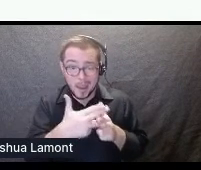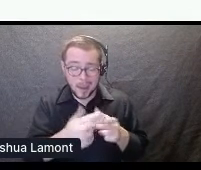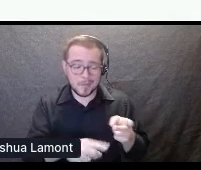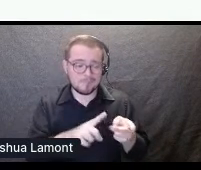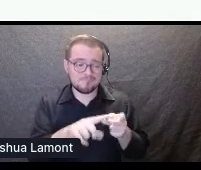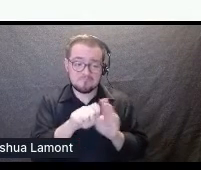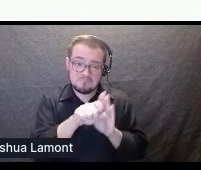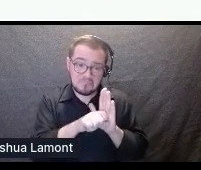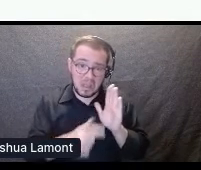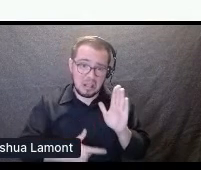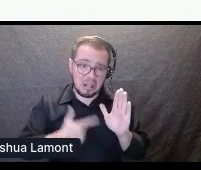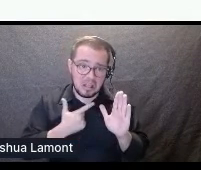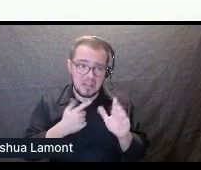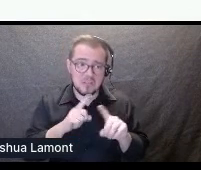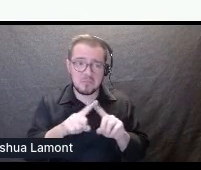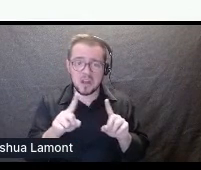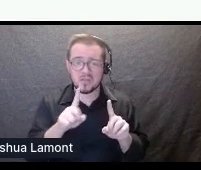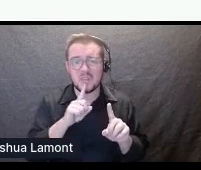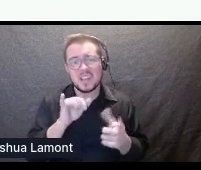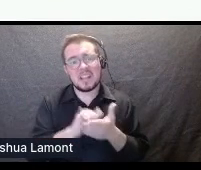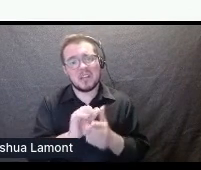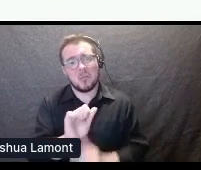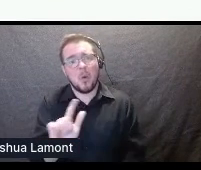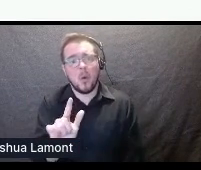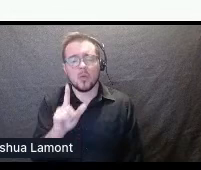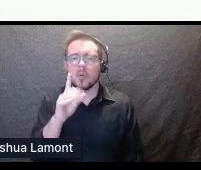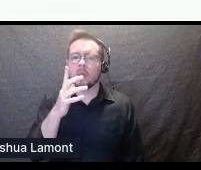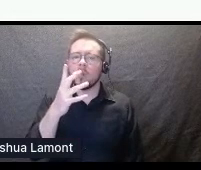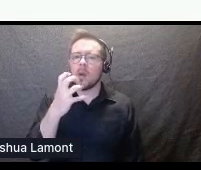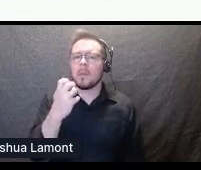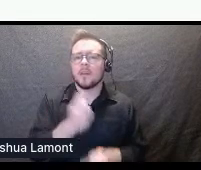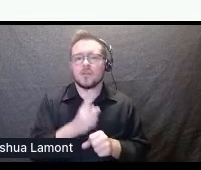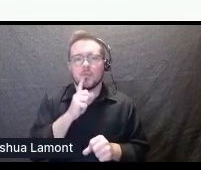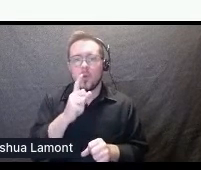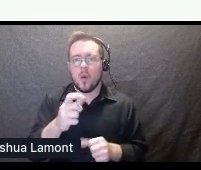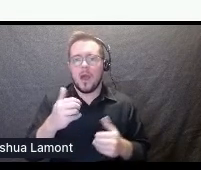but that's about it. So we really want to watch out for implicit